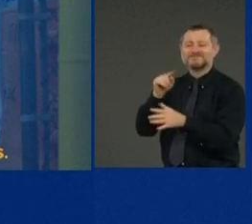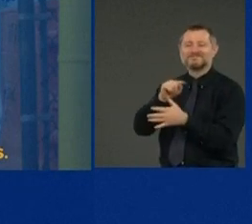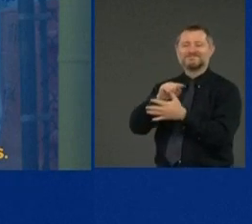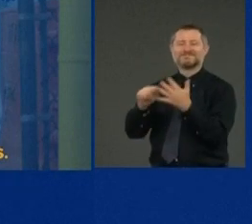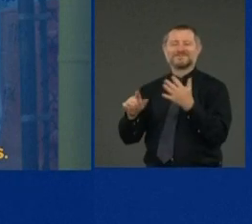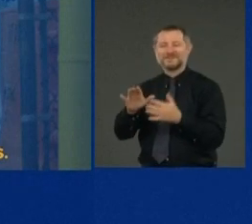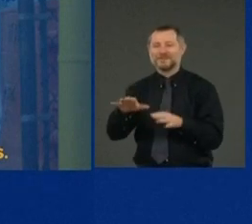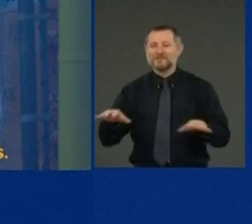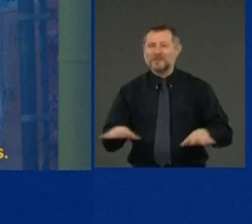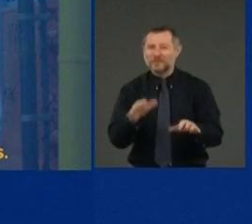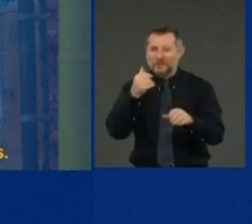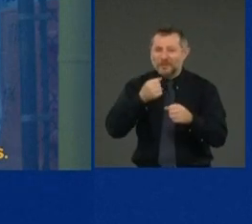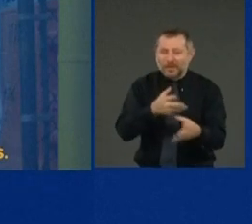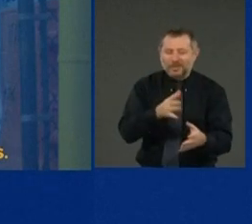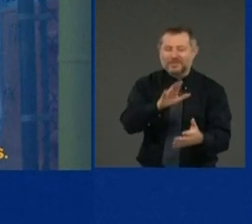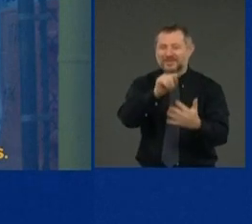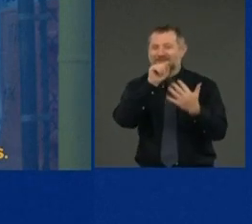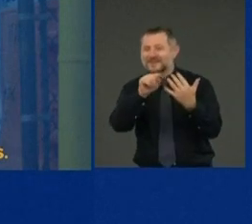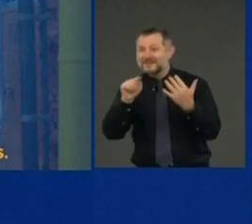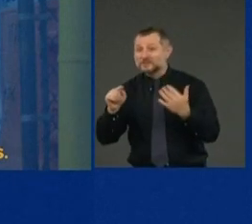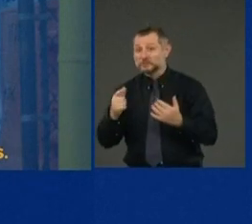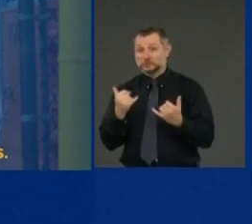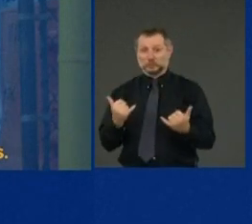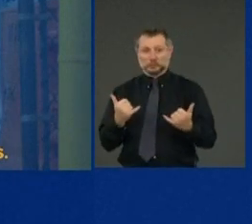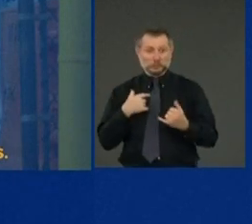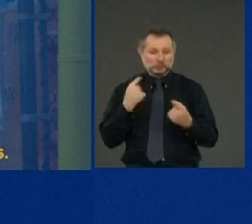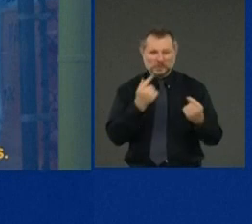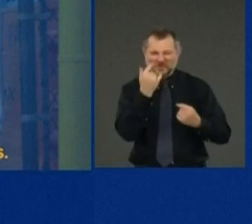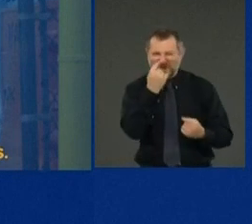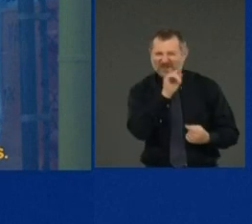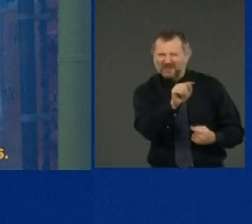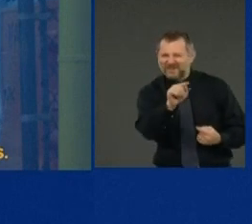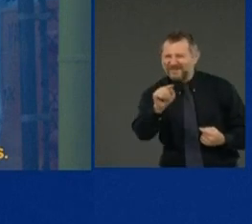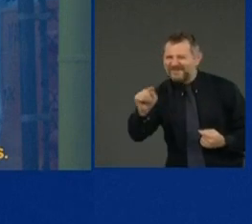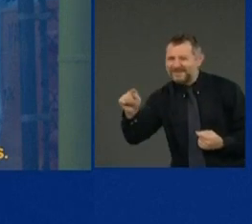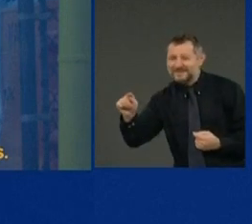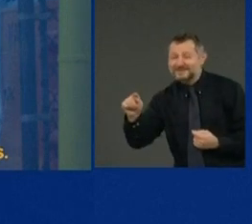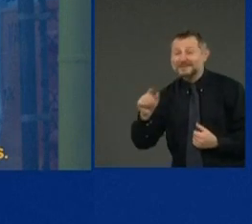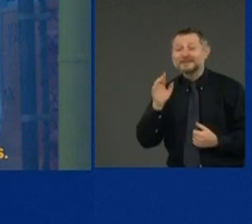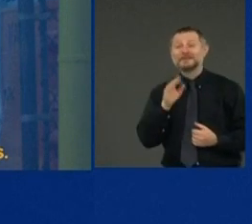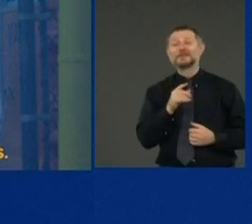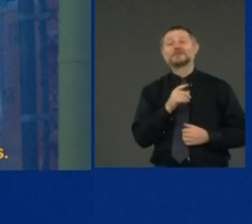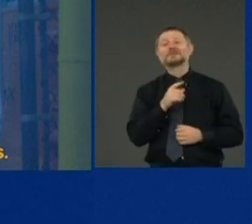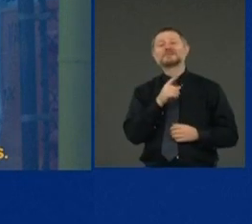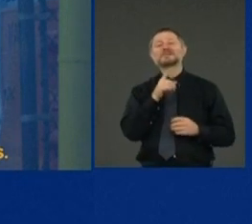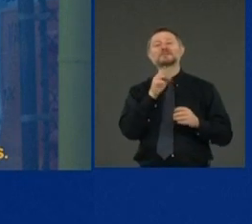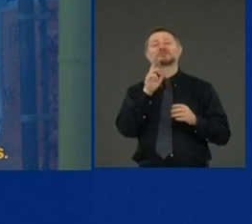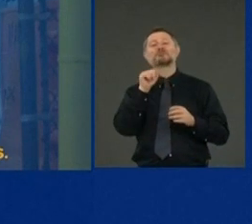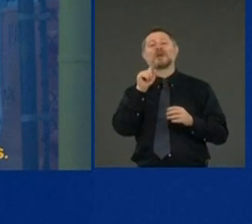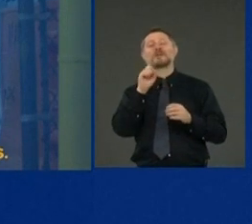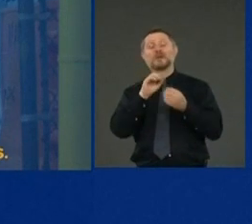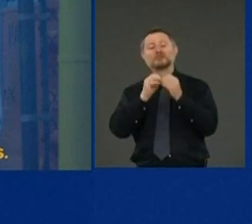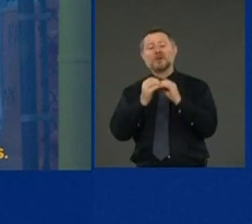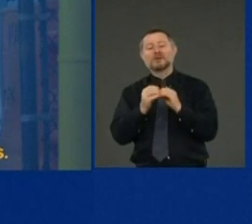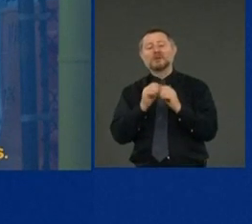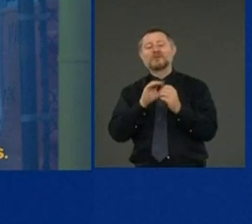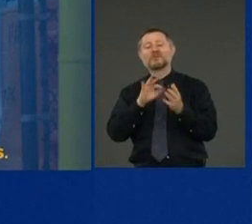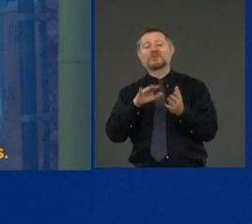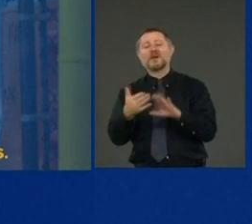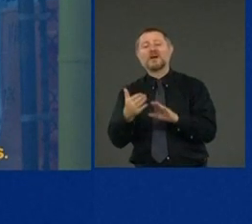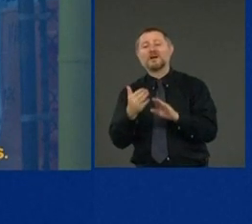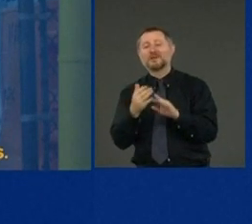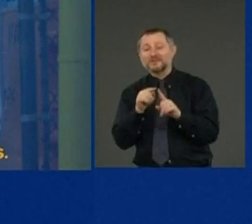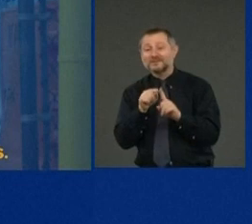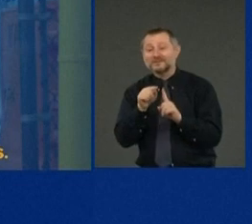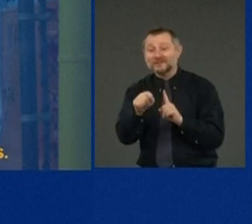did and what you're doing and the rate of death you're causing, factor that